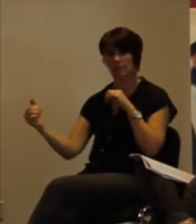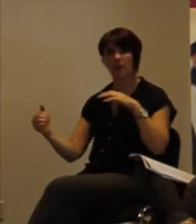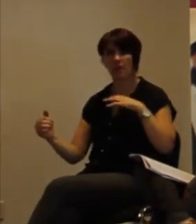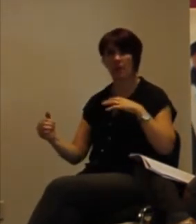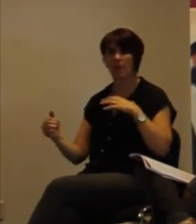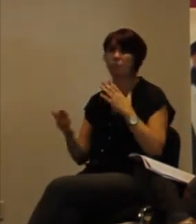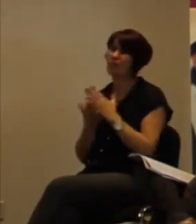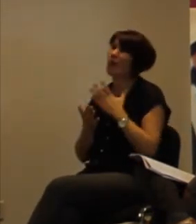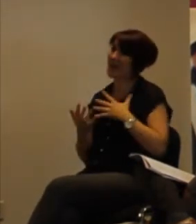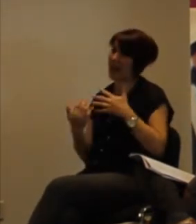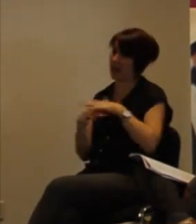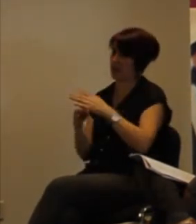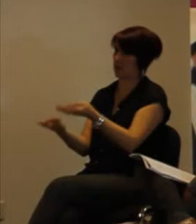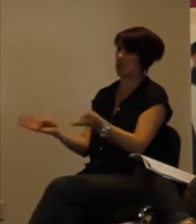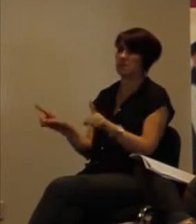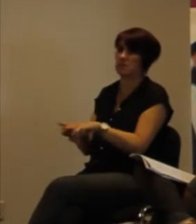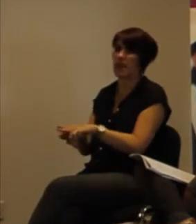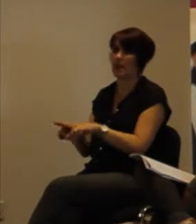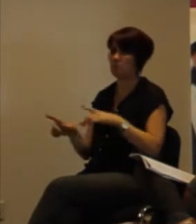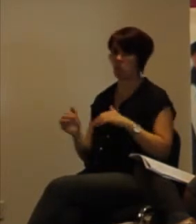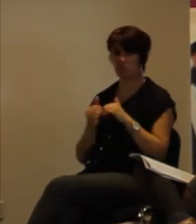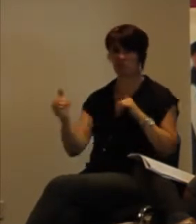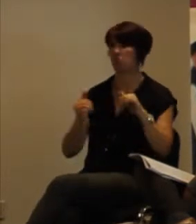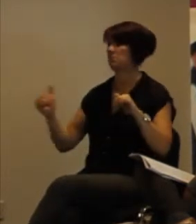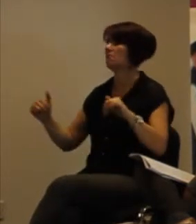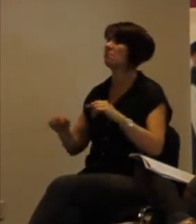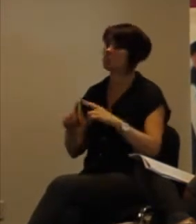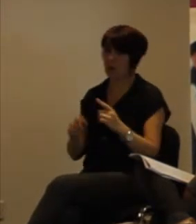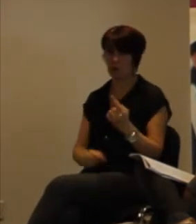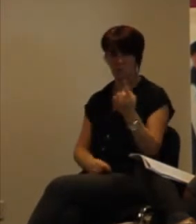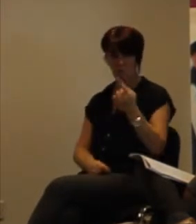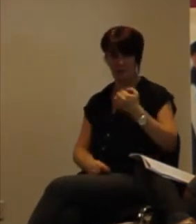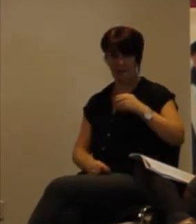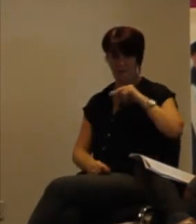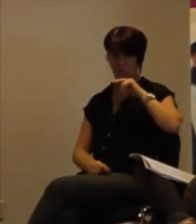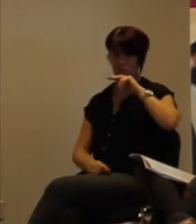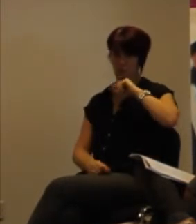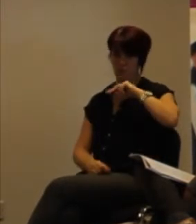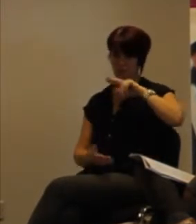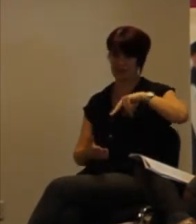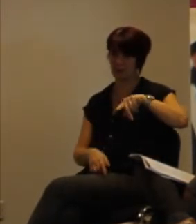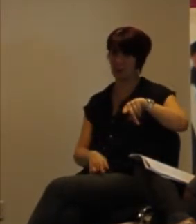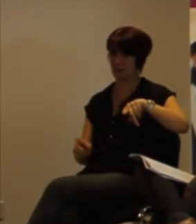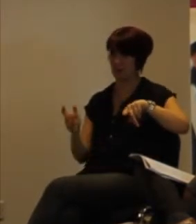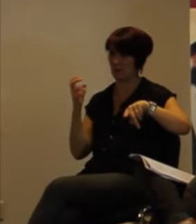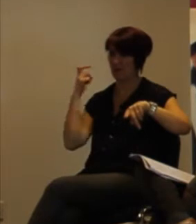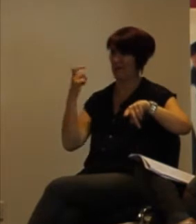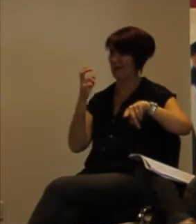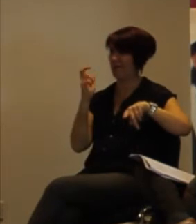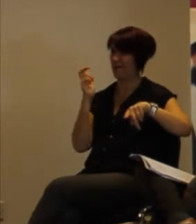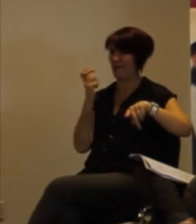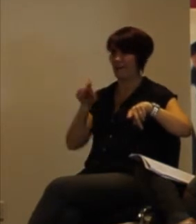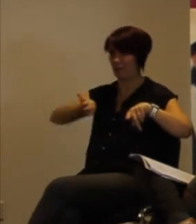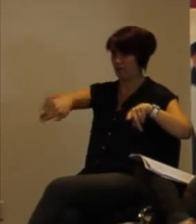learners integrated in the group. We don't want to be hiving people off. We don't want to be moving them out. We want to try and avoid separate